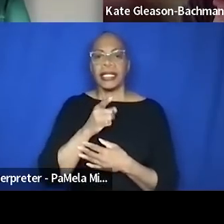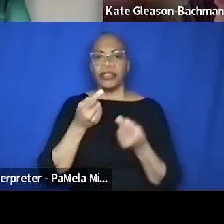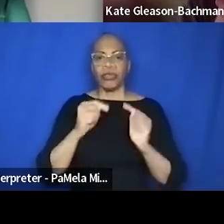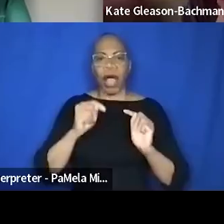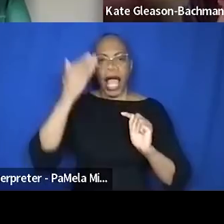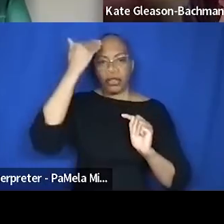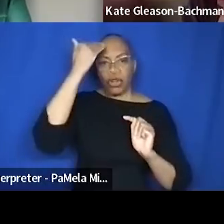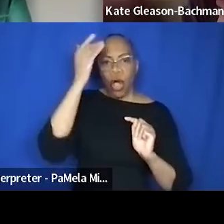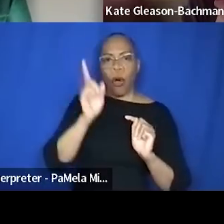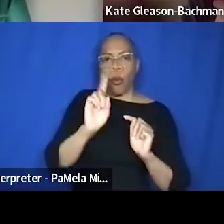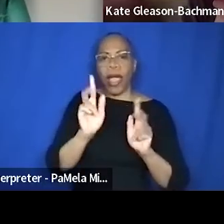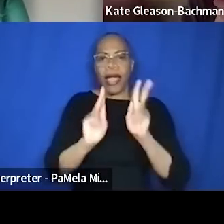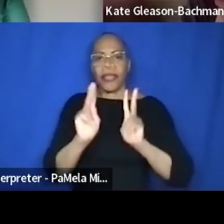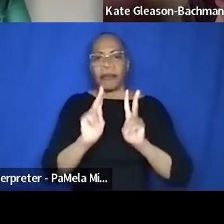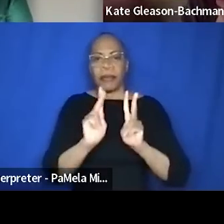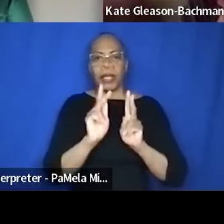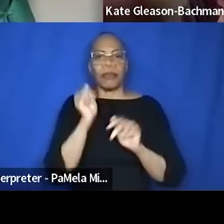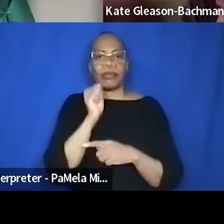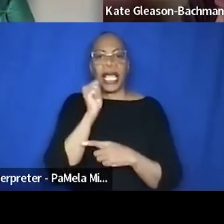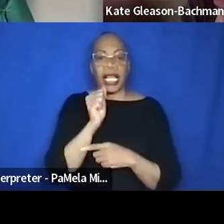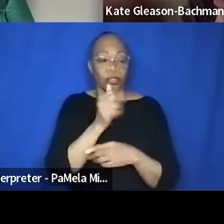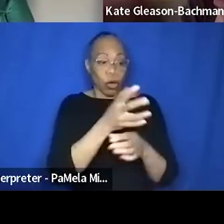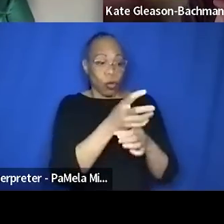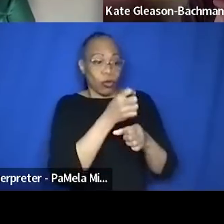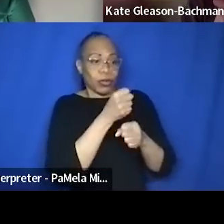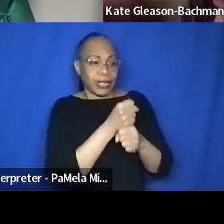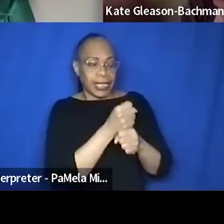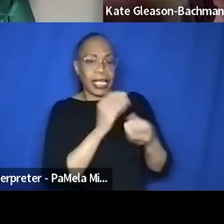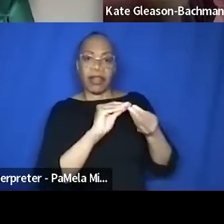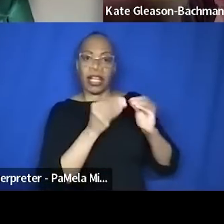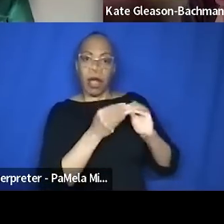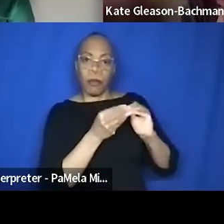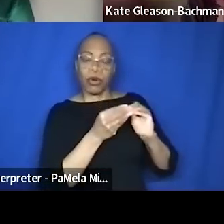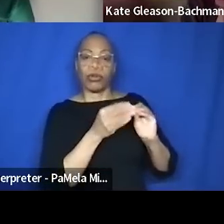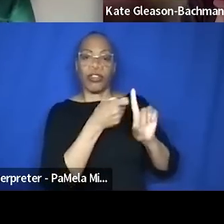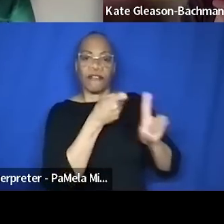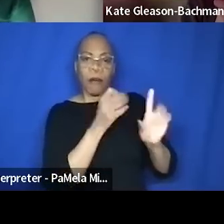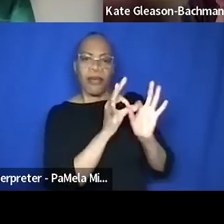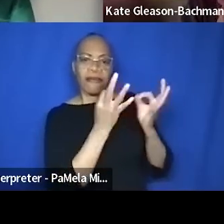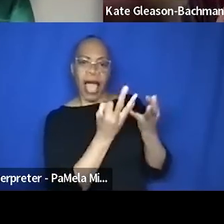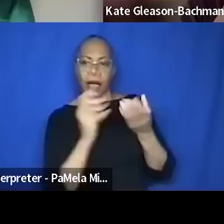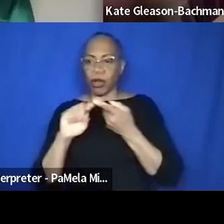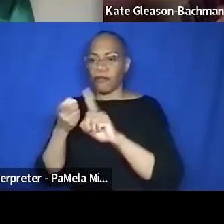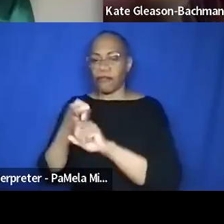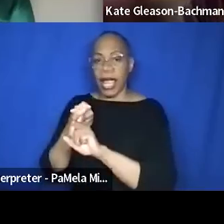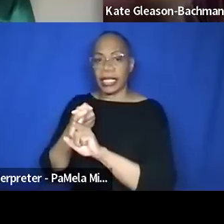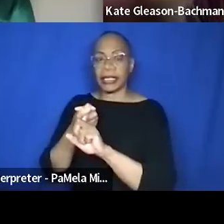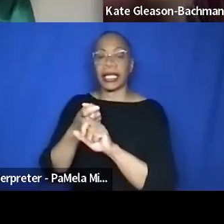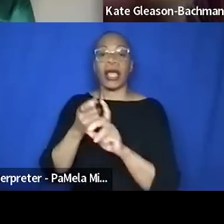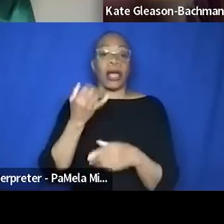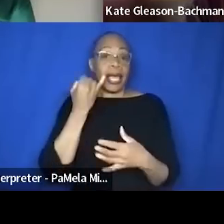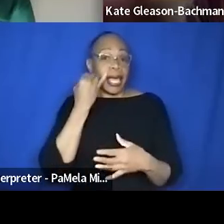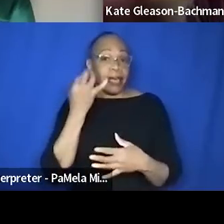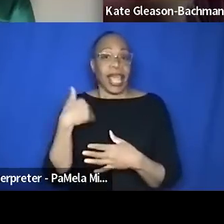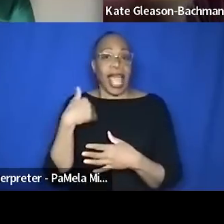at daily. So we get phone numbers of family, phone numbers of friends, if they have phones. If you're not here today, where will you